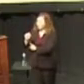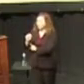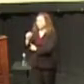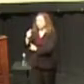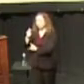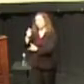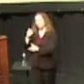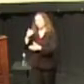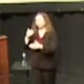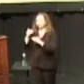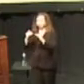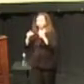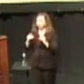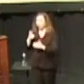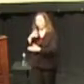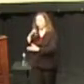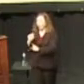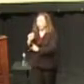Thank you.